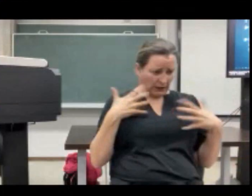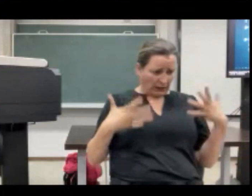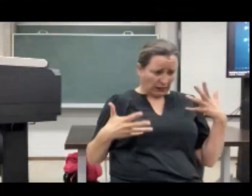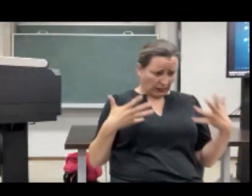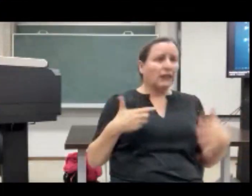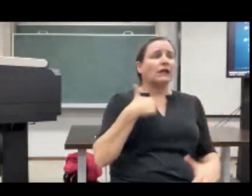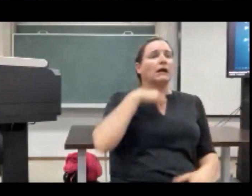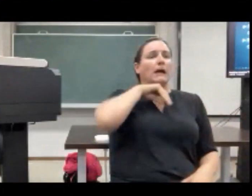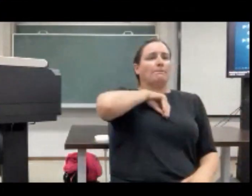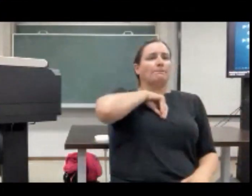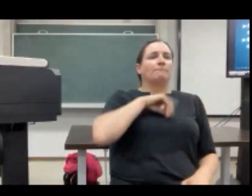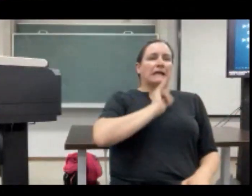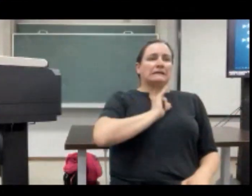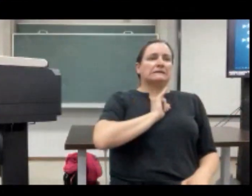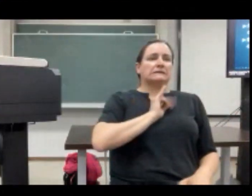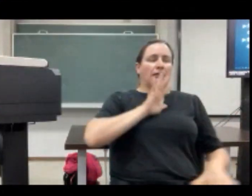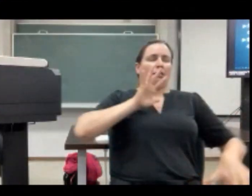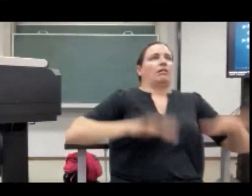Okay.